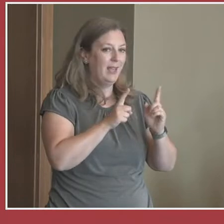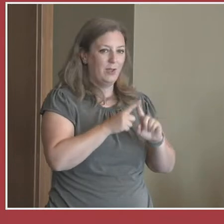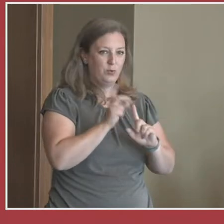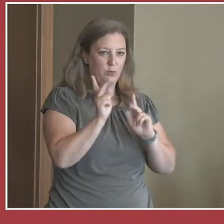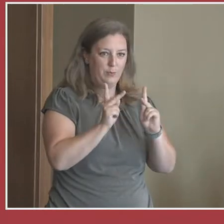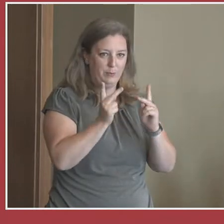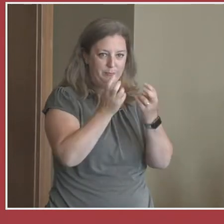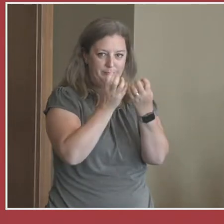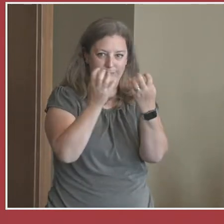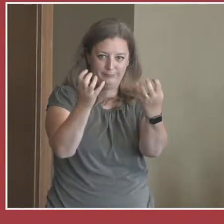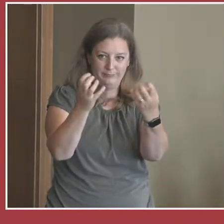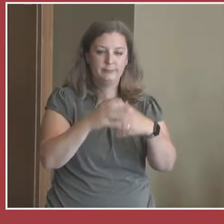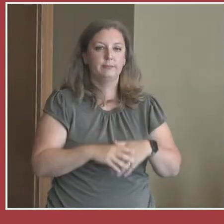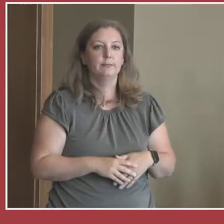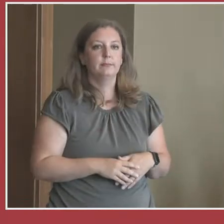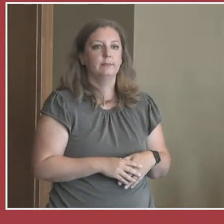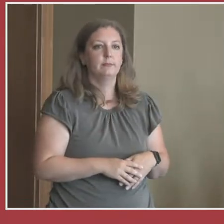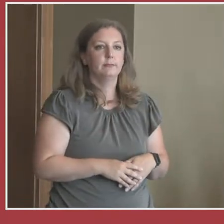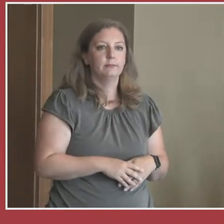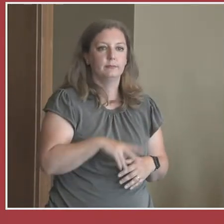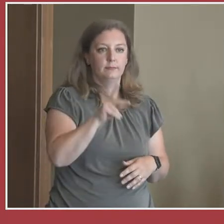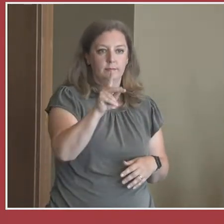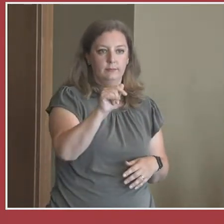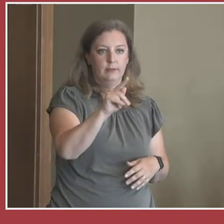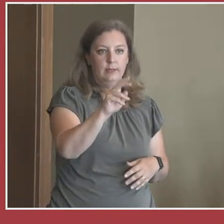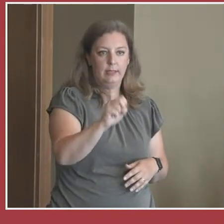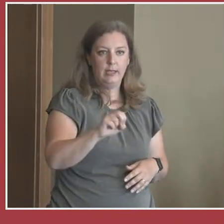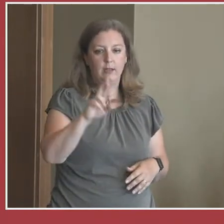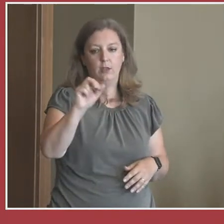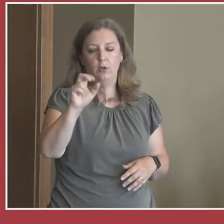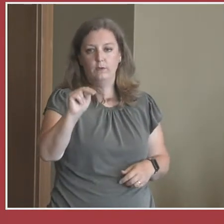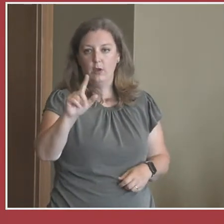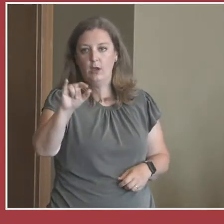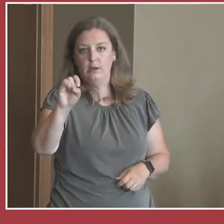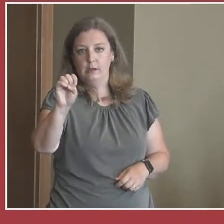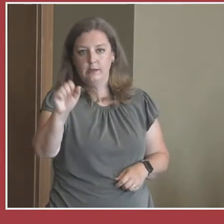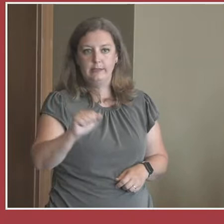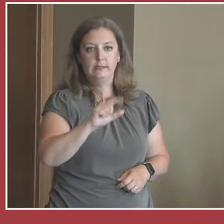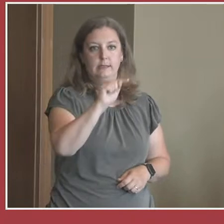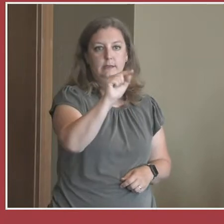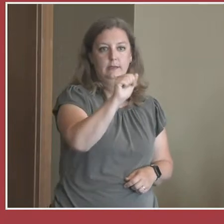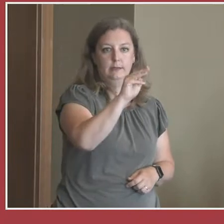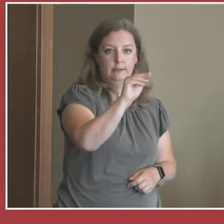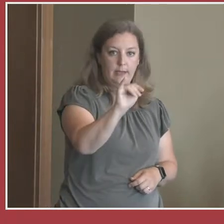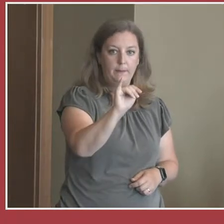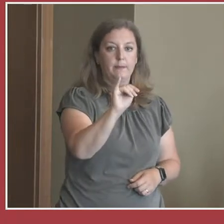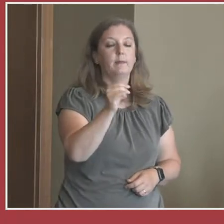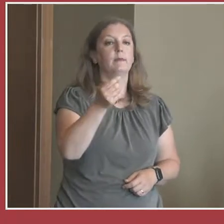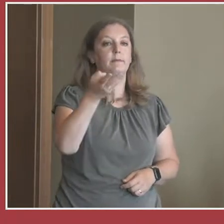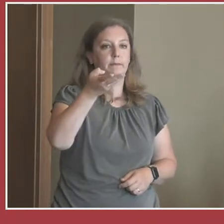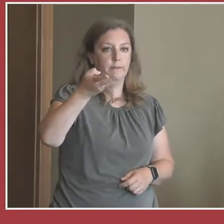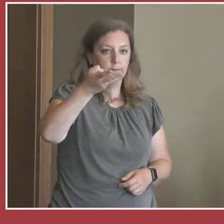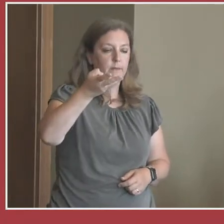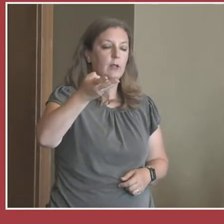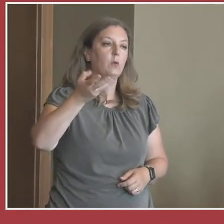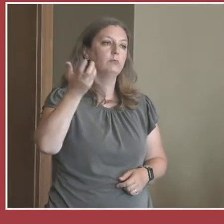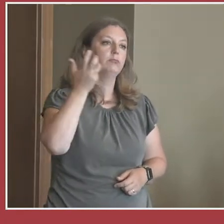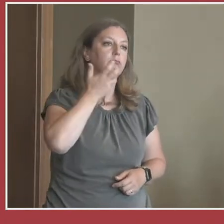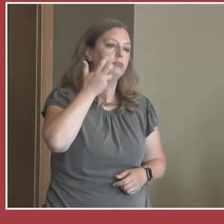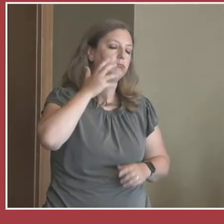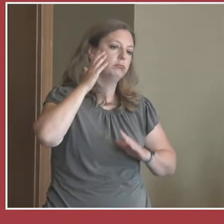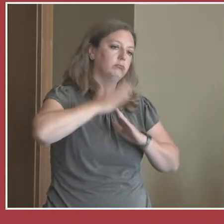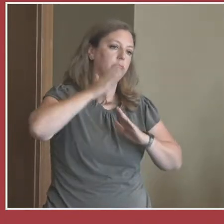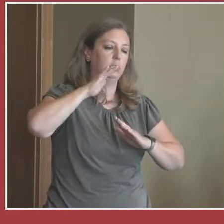in the audience, Katie and Juan and Lisa and Tammy. who did a superb